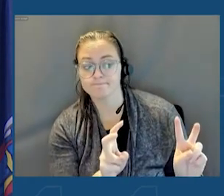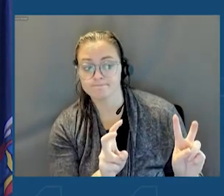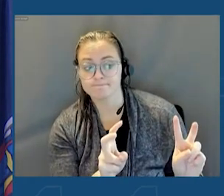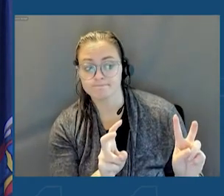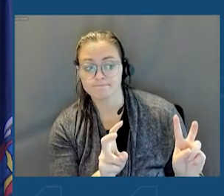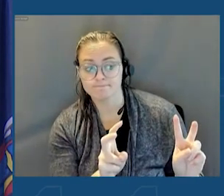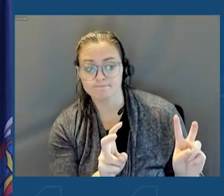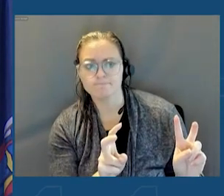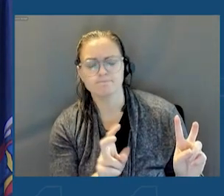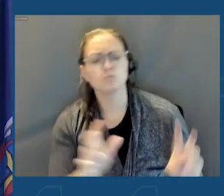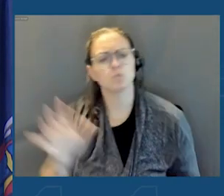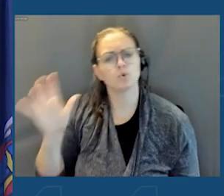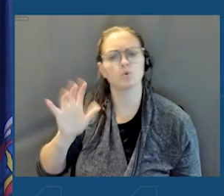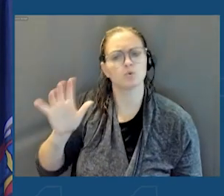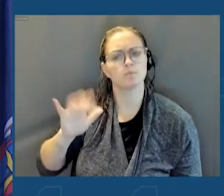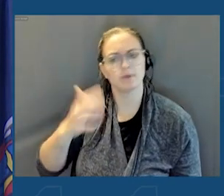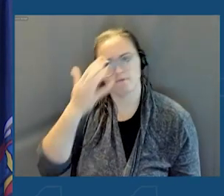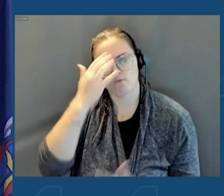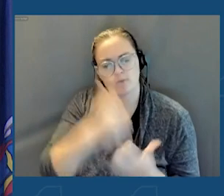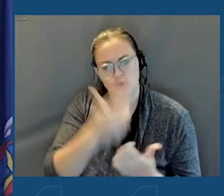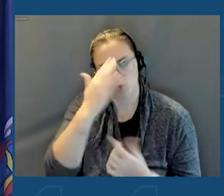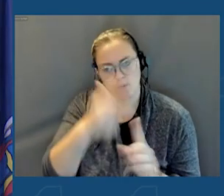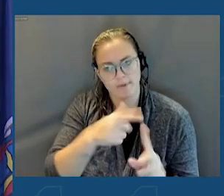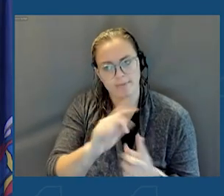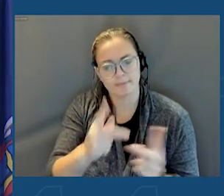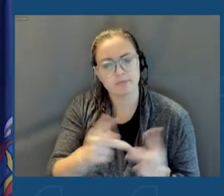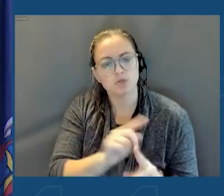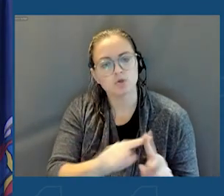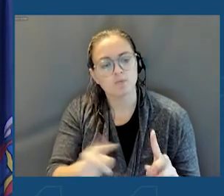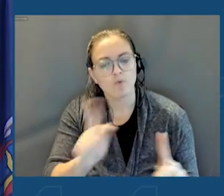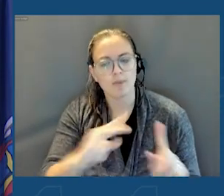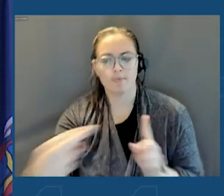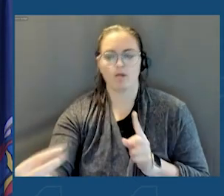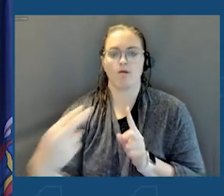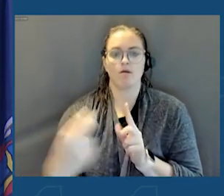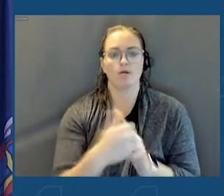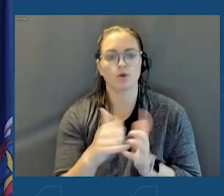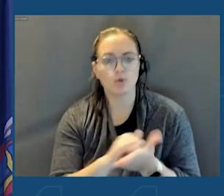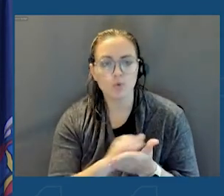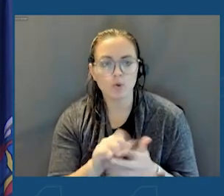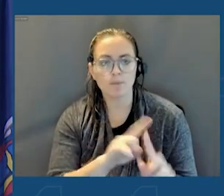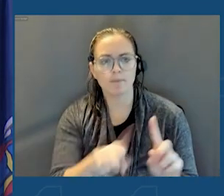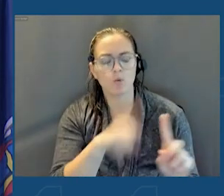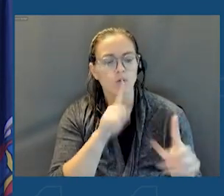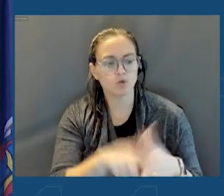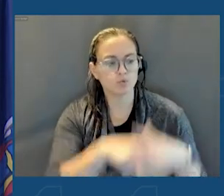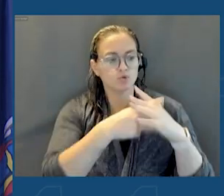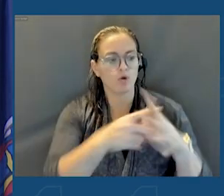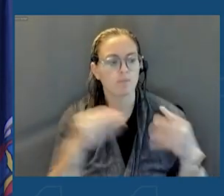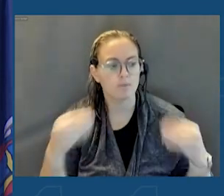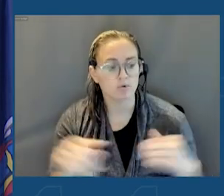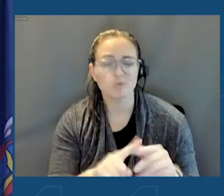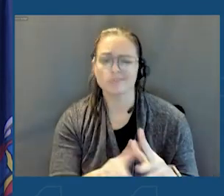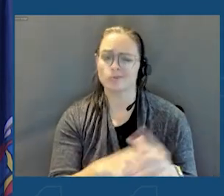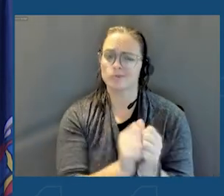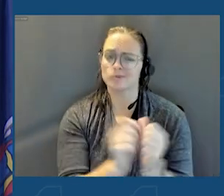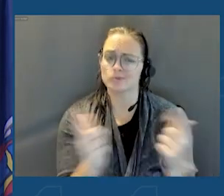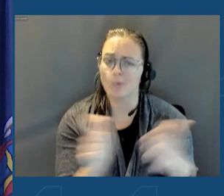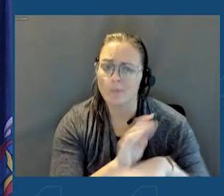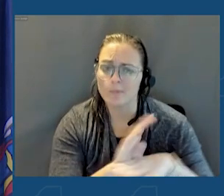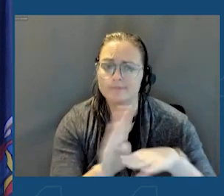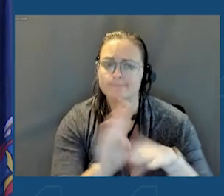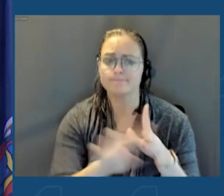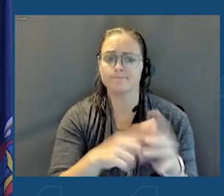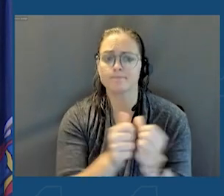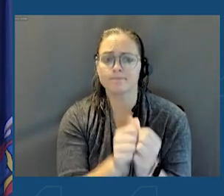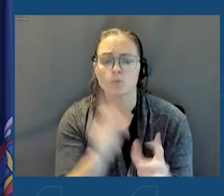familiar position, but also watching what it looks like when you roll out a market that starts with those small businesses, that starts with those